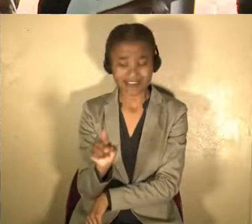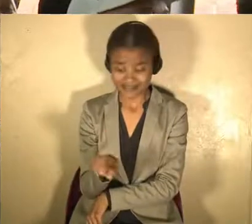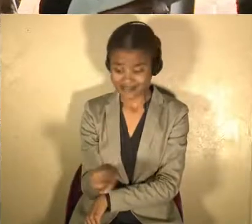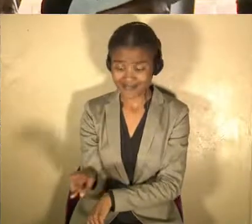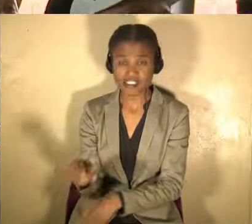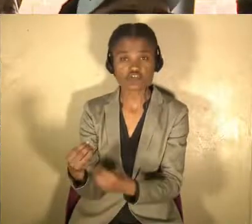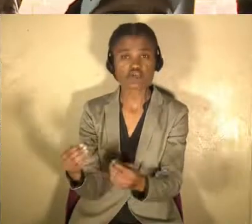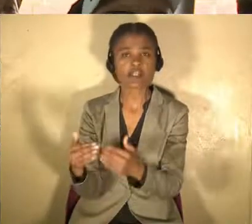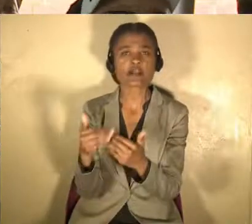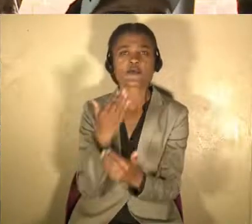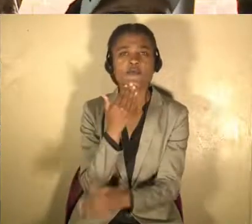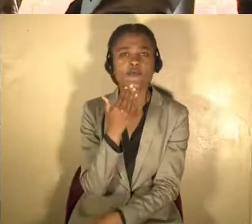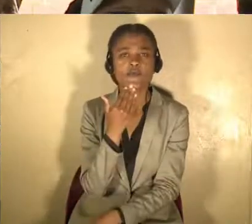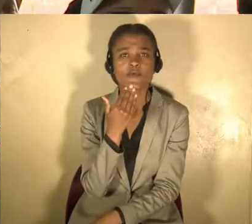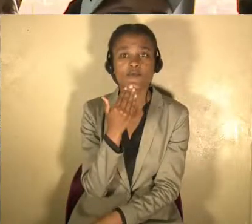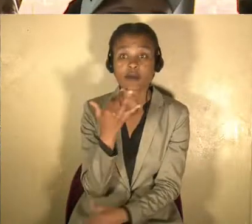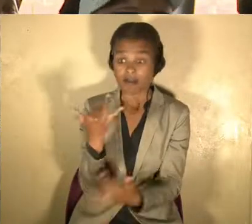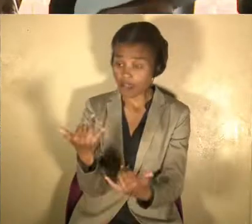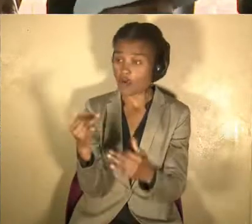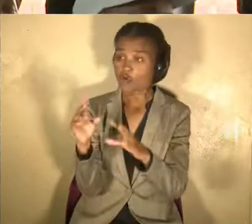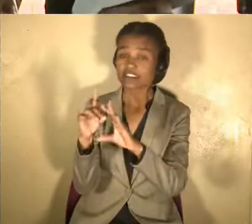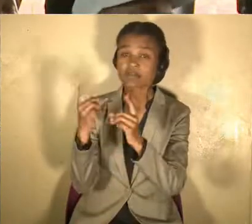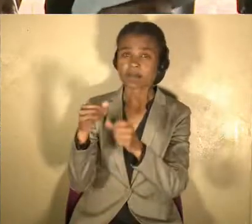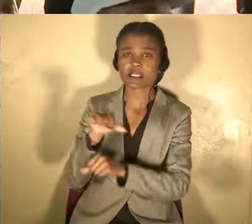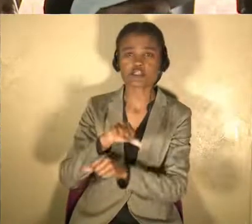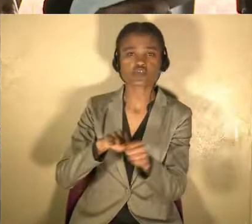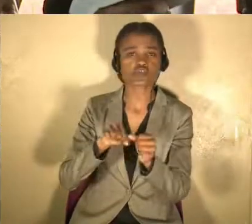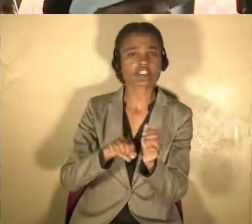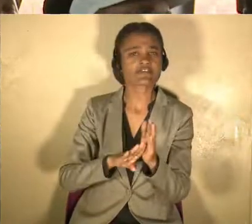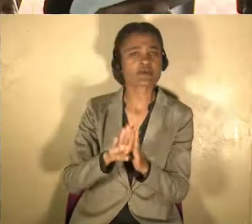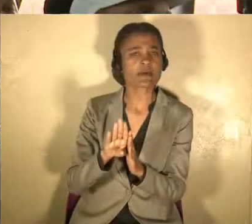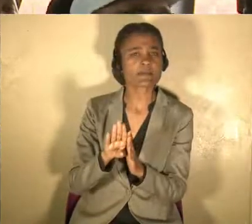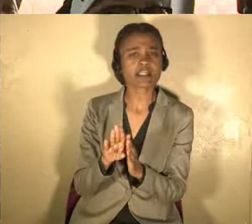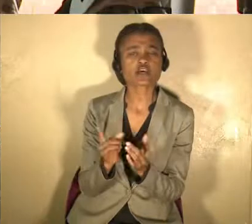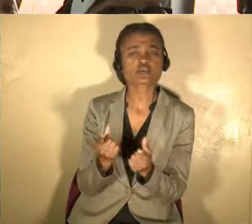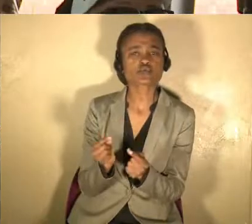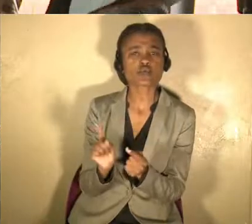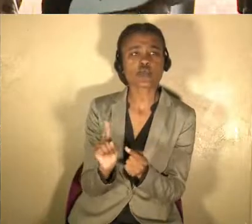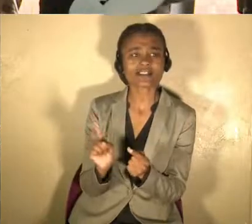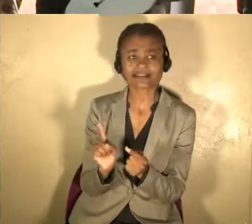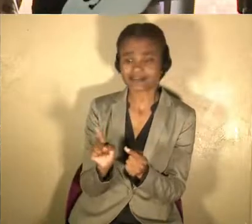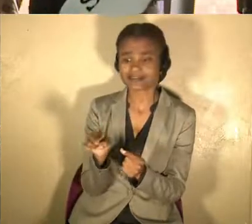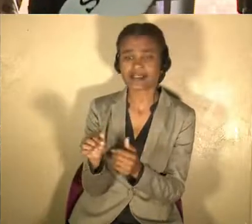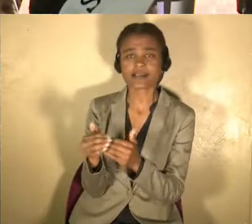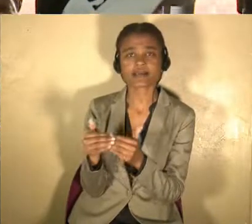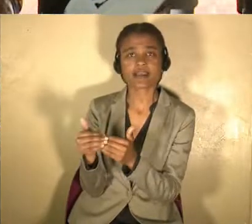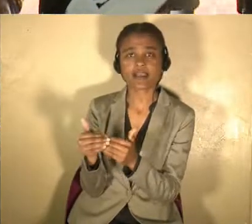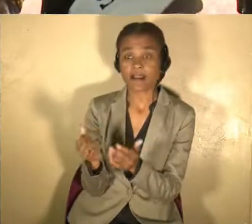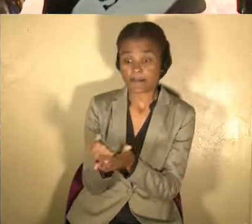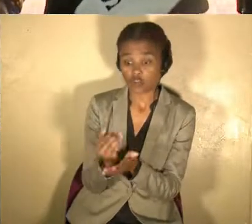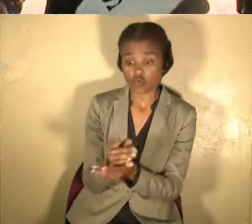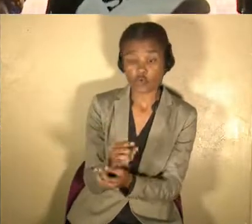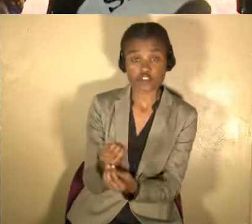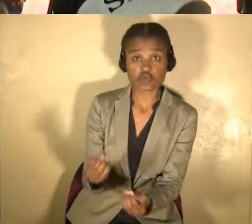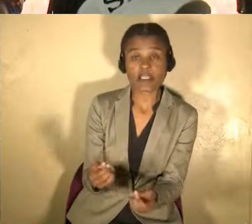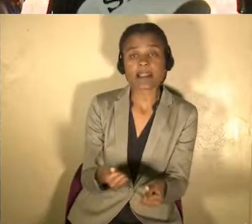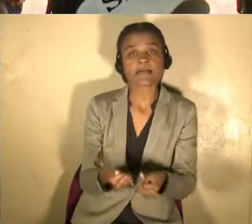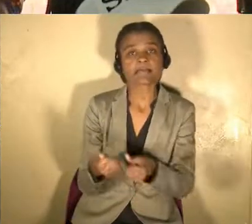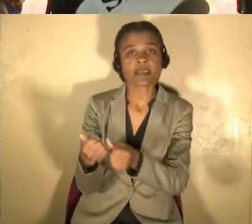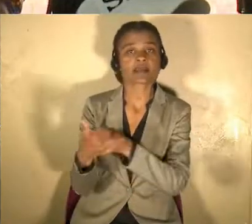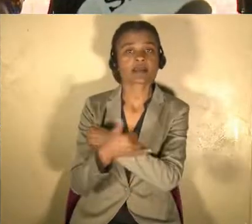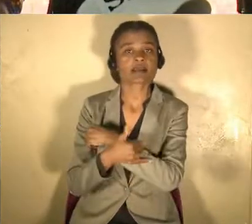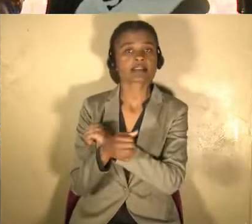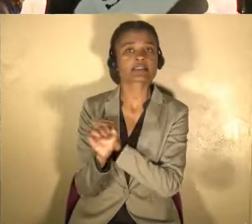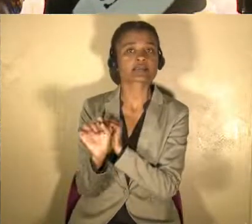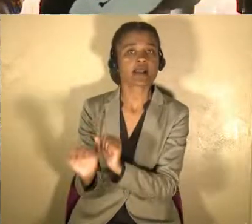hore bana bao ba tlhokomelwe o ba busetswe to their countries? Kane la tseba hore jwala ka